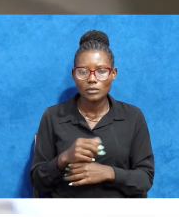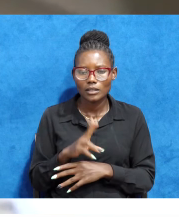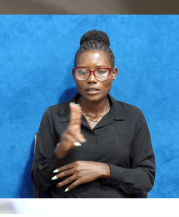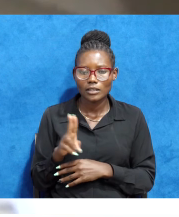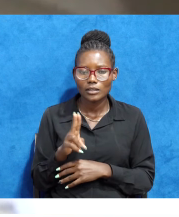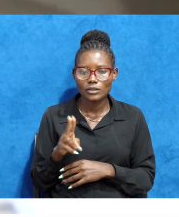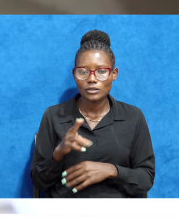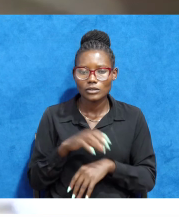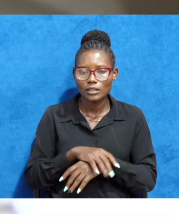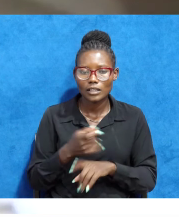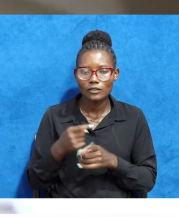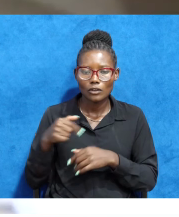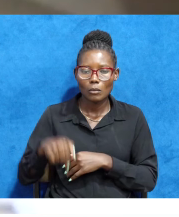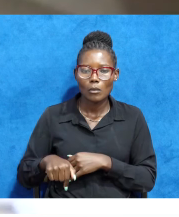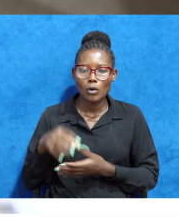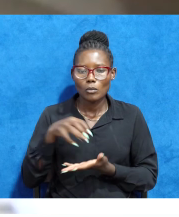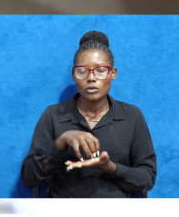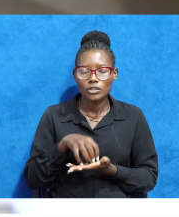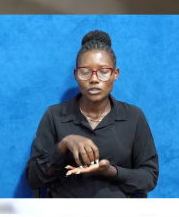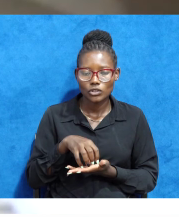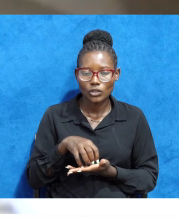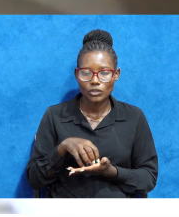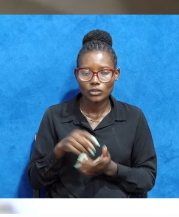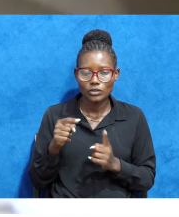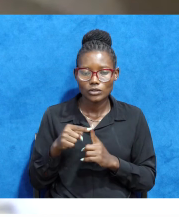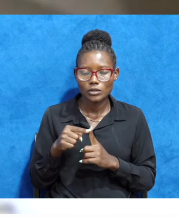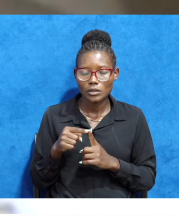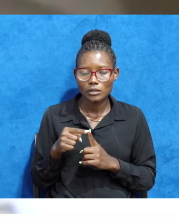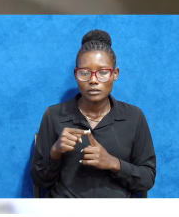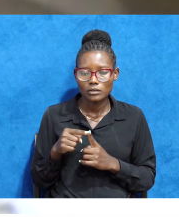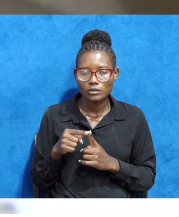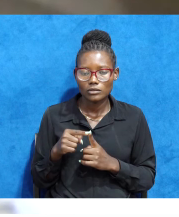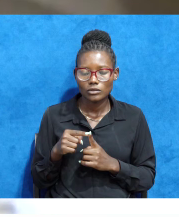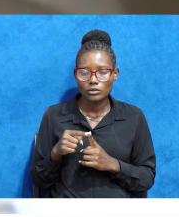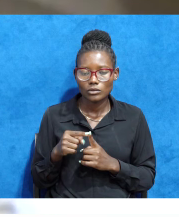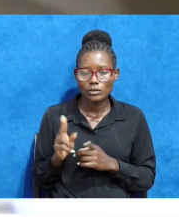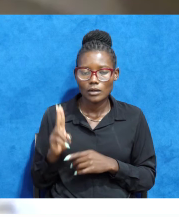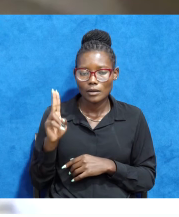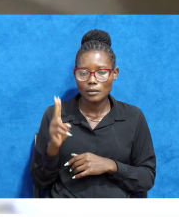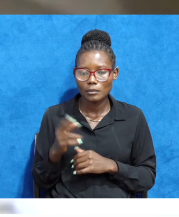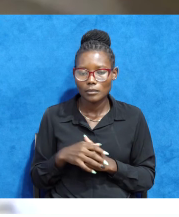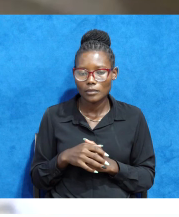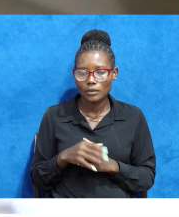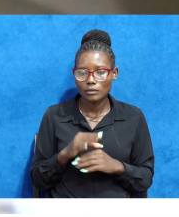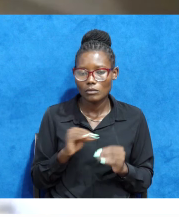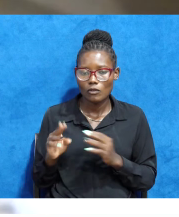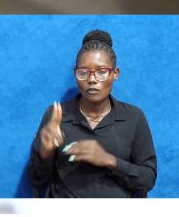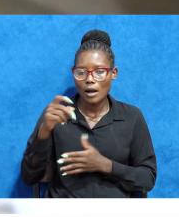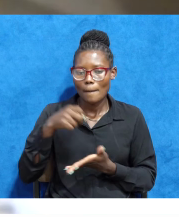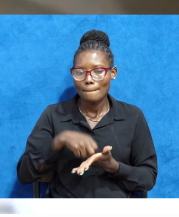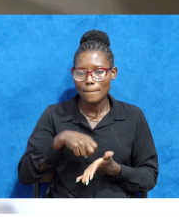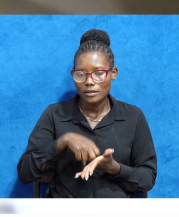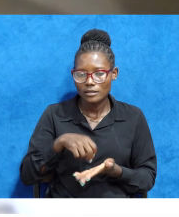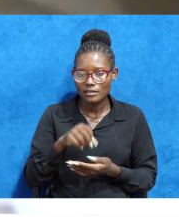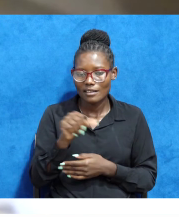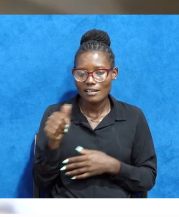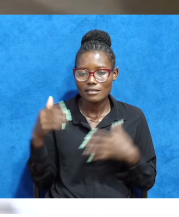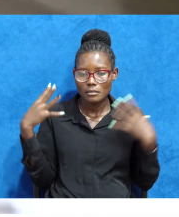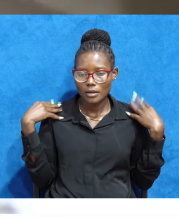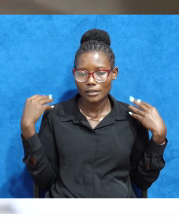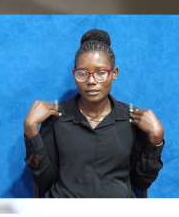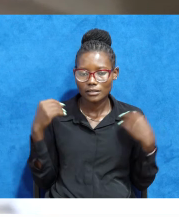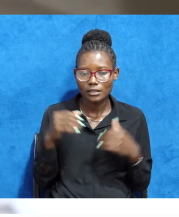and things like that. If anyone else has any questions, weightlifting, what specific